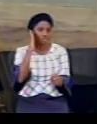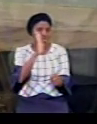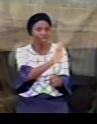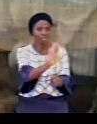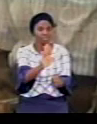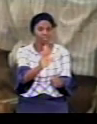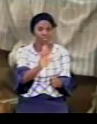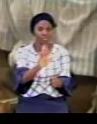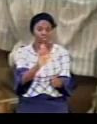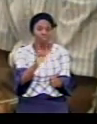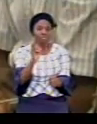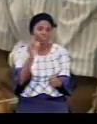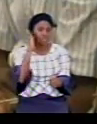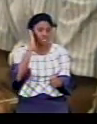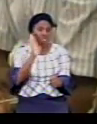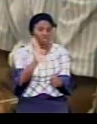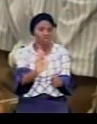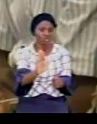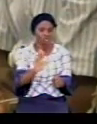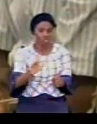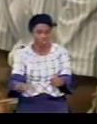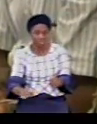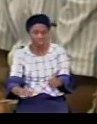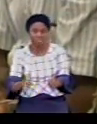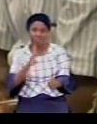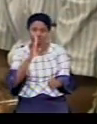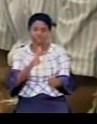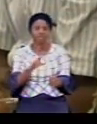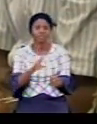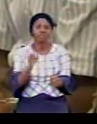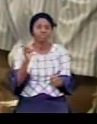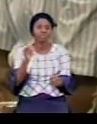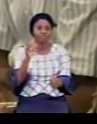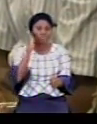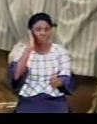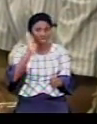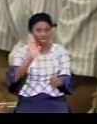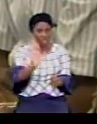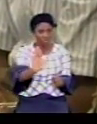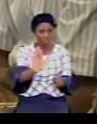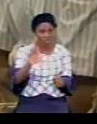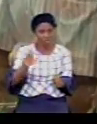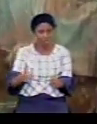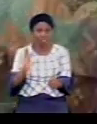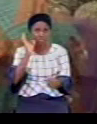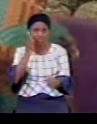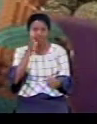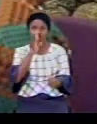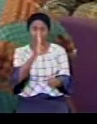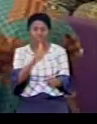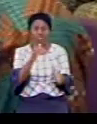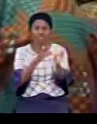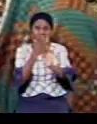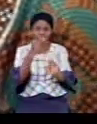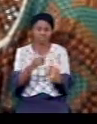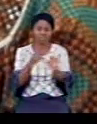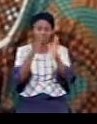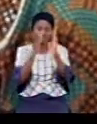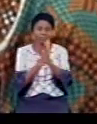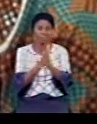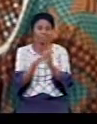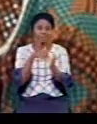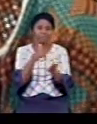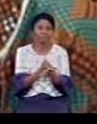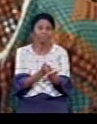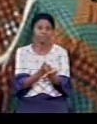be, and so shall thy seed be. I said, so shall the fruit be. Number